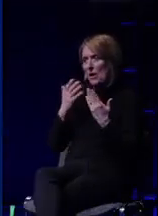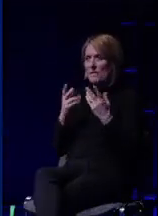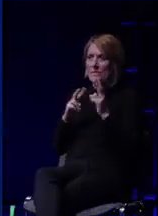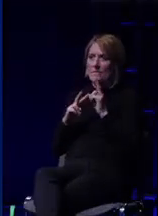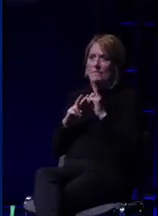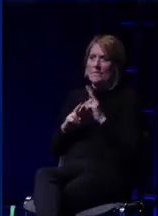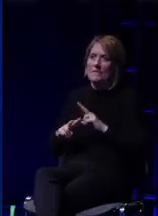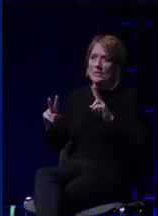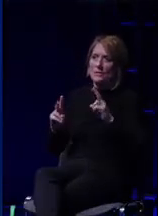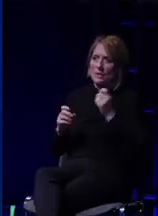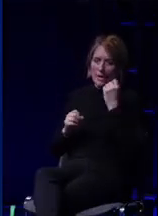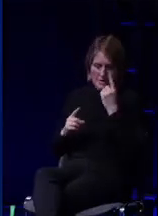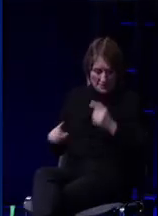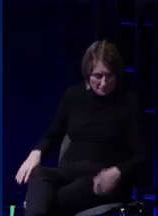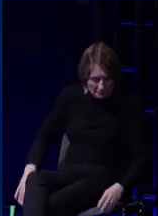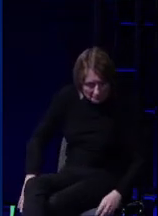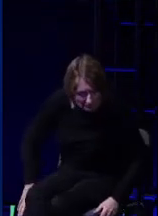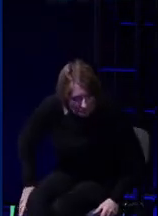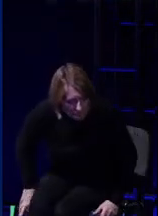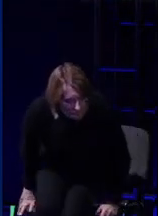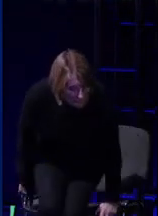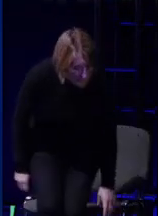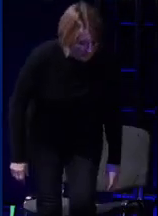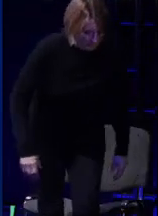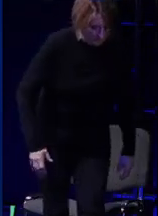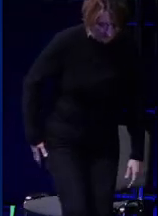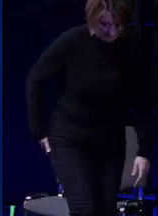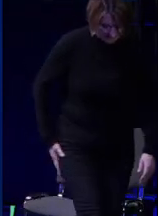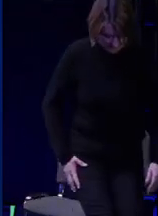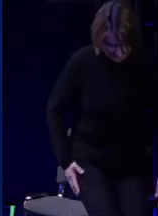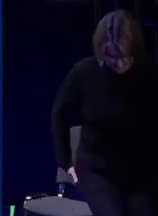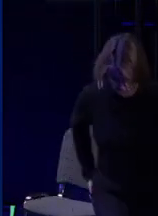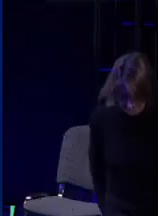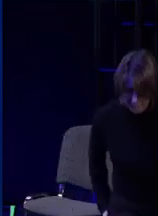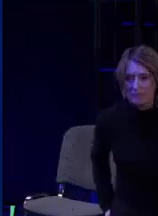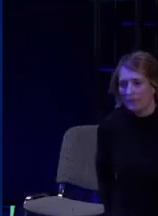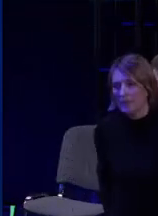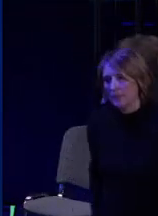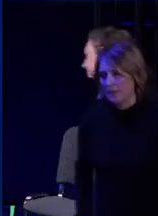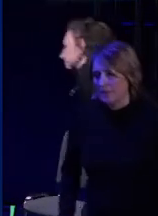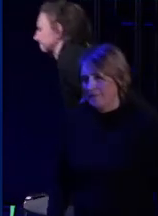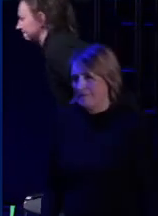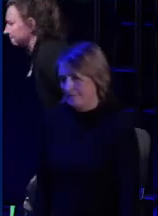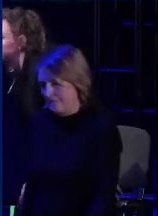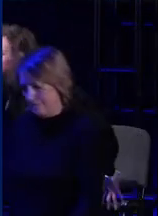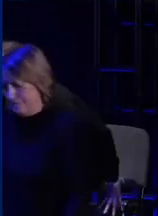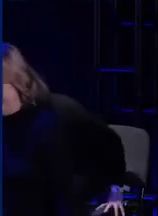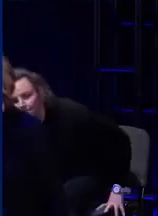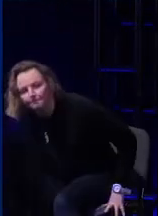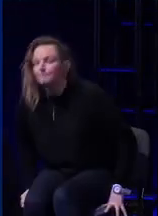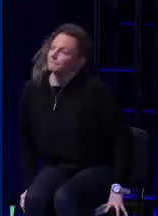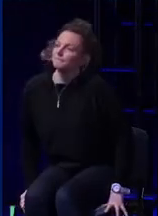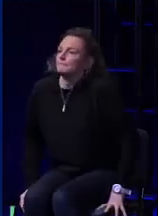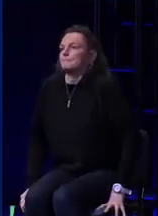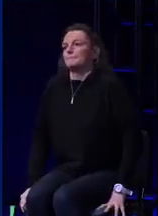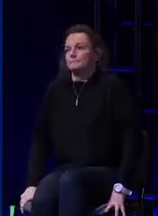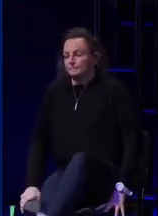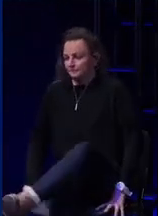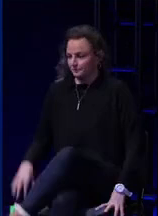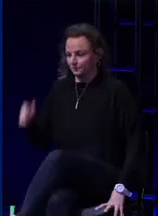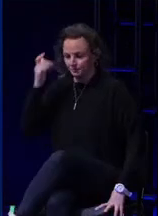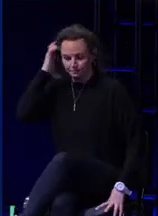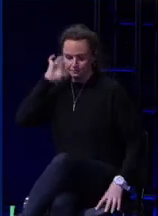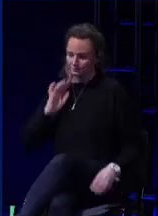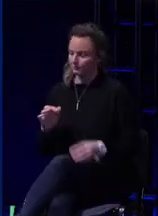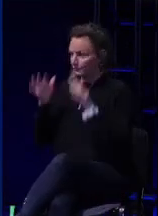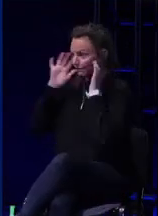visual idea of what we were doing here. Yeah, thank you. That was amazing. And speaking of cameras, and by 2025, I feel like all